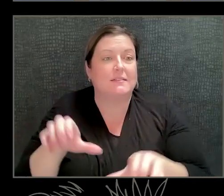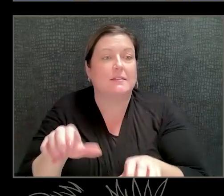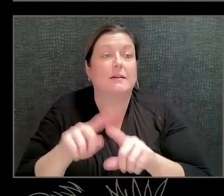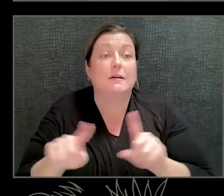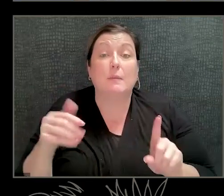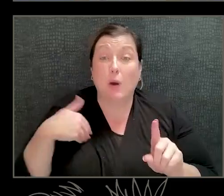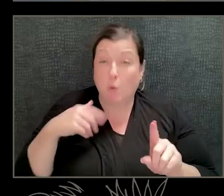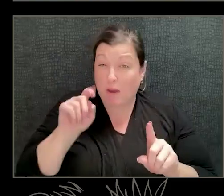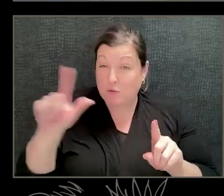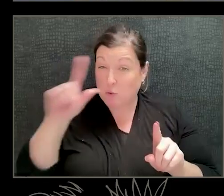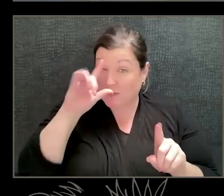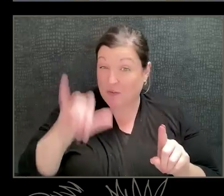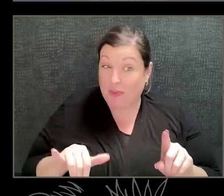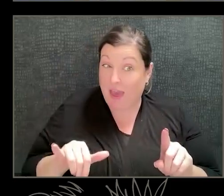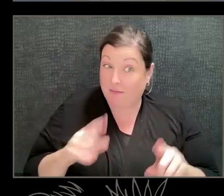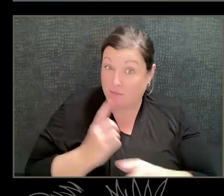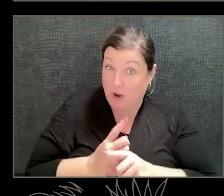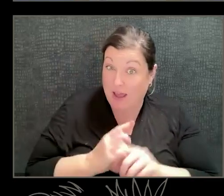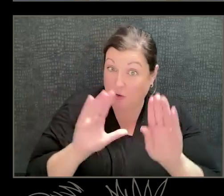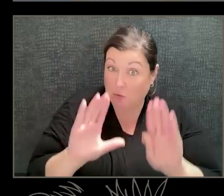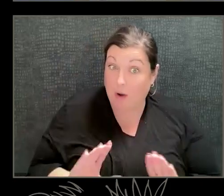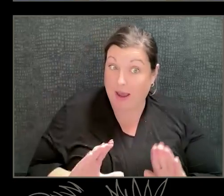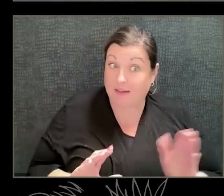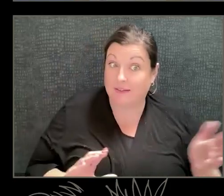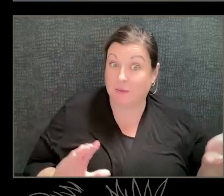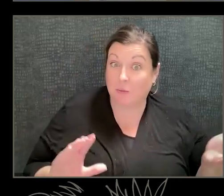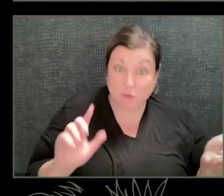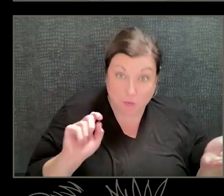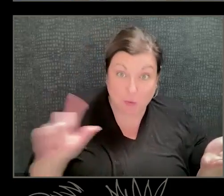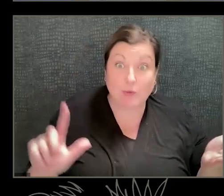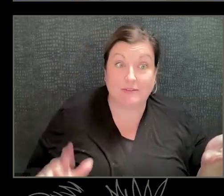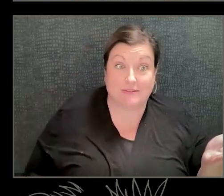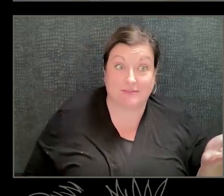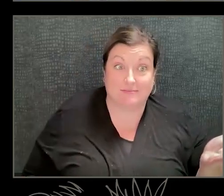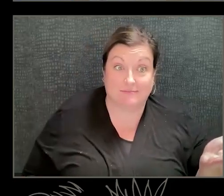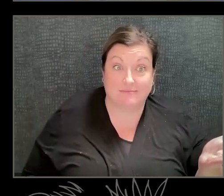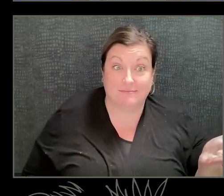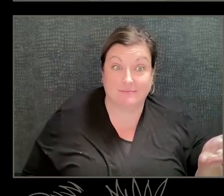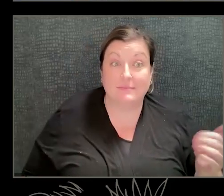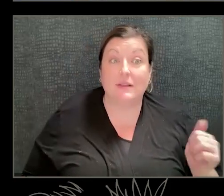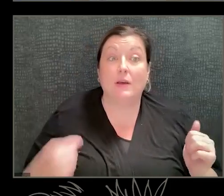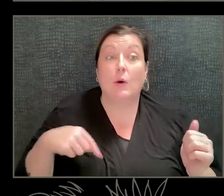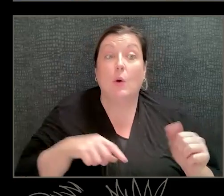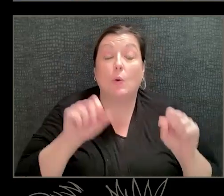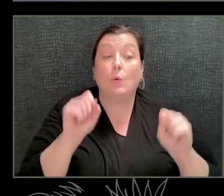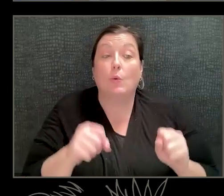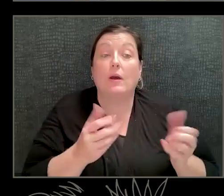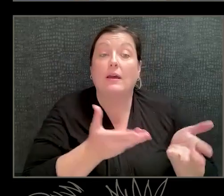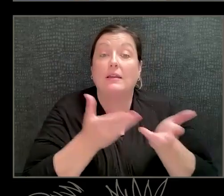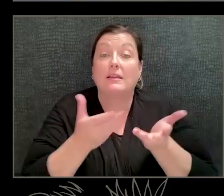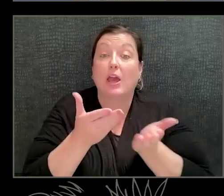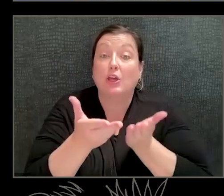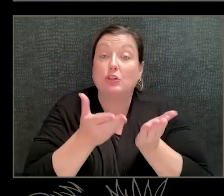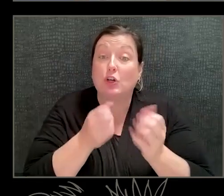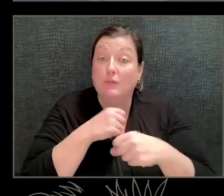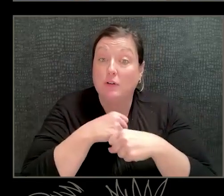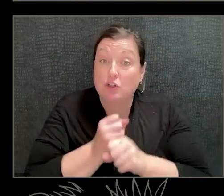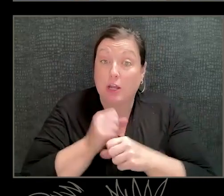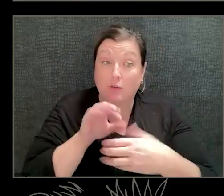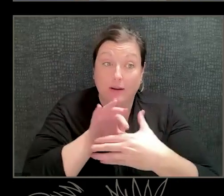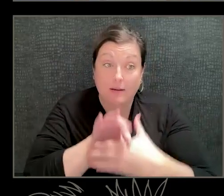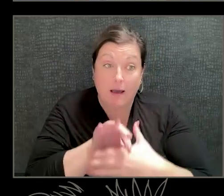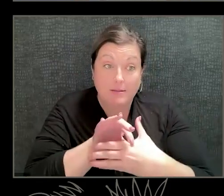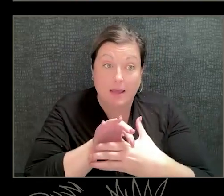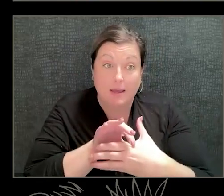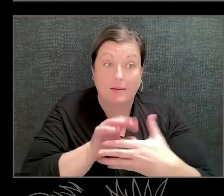that, right? Great tools, wonderful tools. We can take server-generated content, and